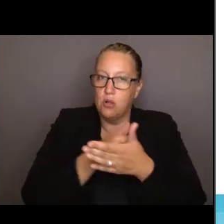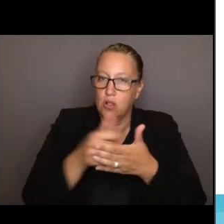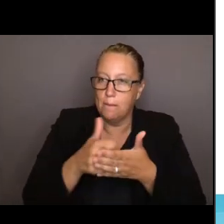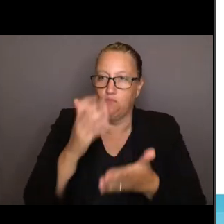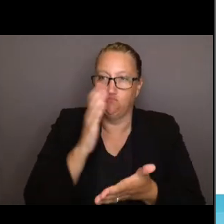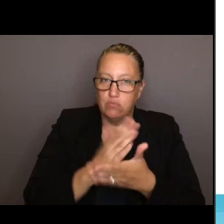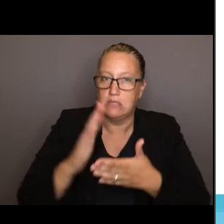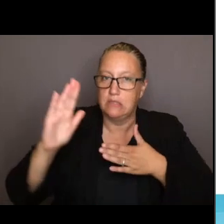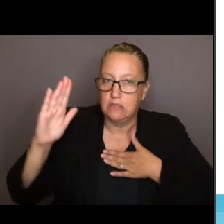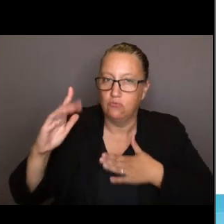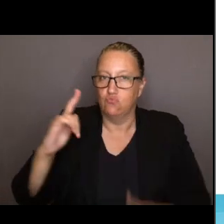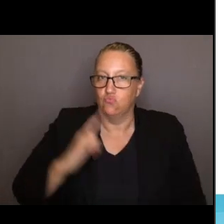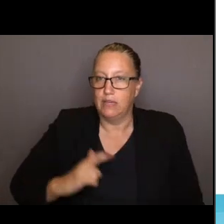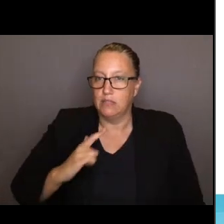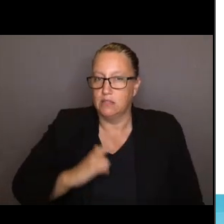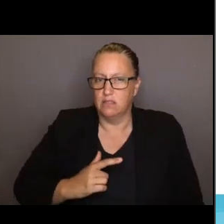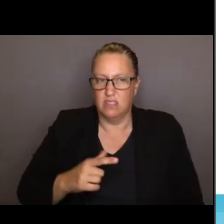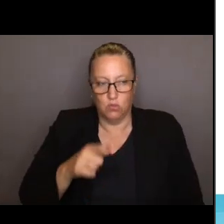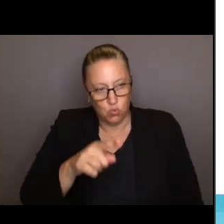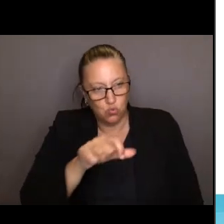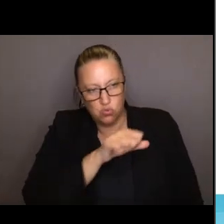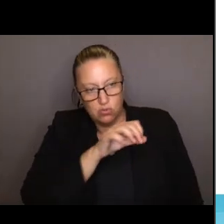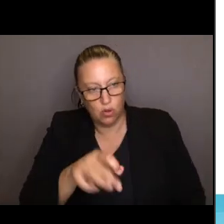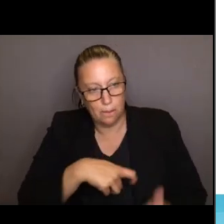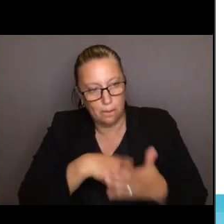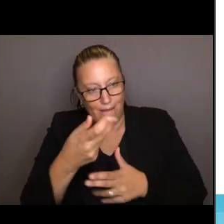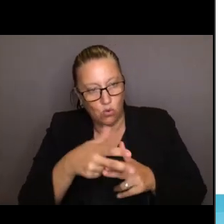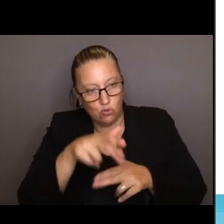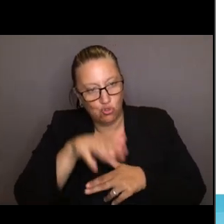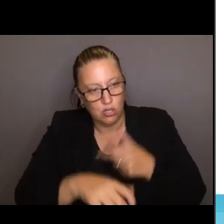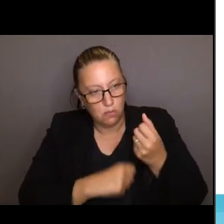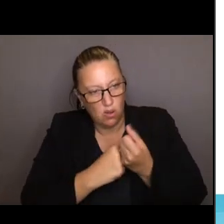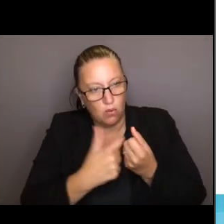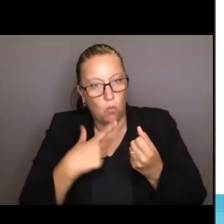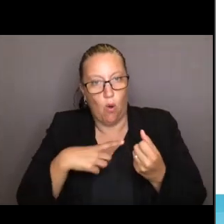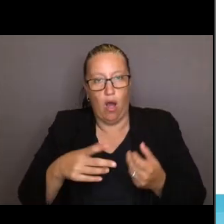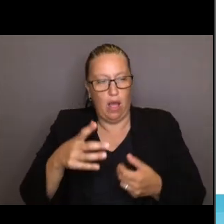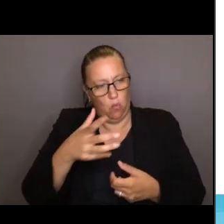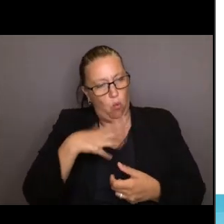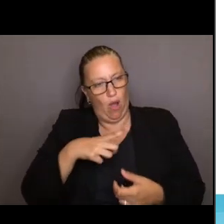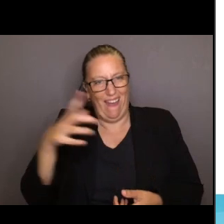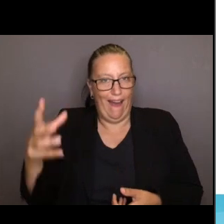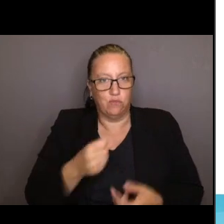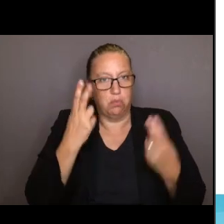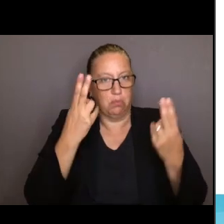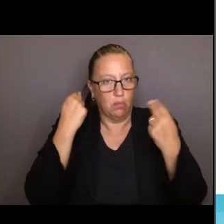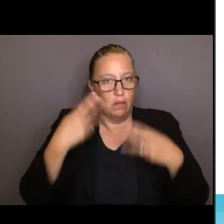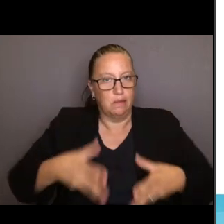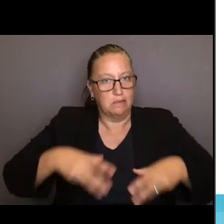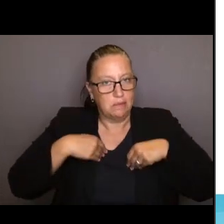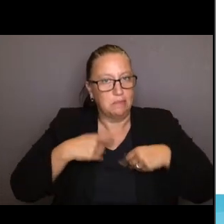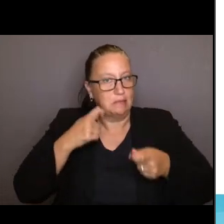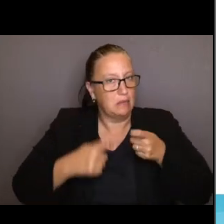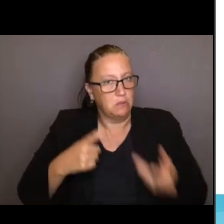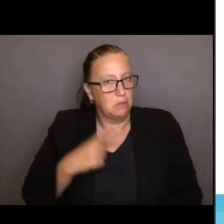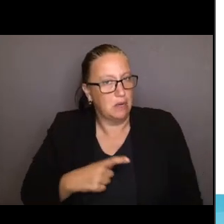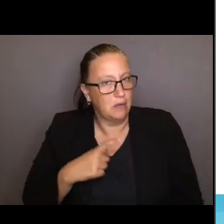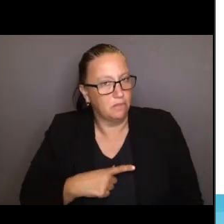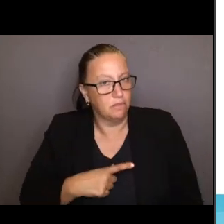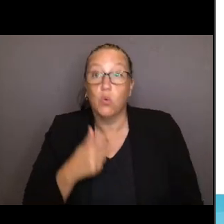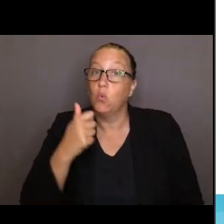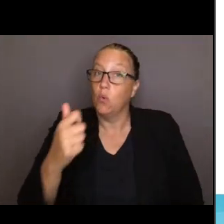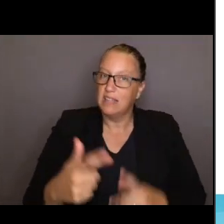reason why he should not be paying child support and why he needs to submit to this testing. A good example of this is one that I've had